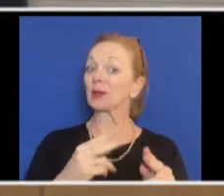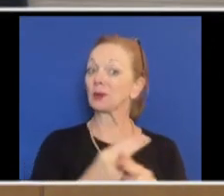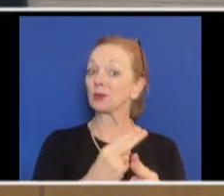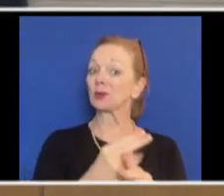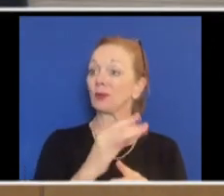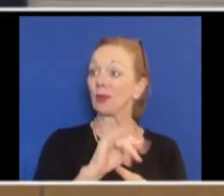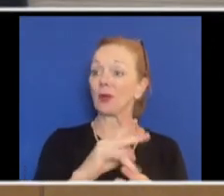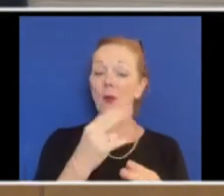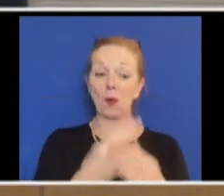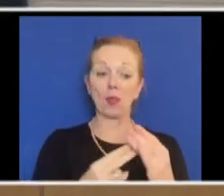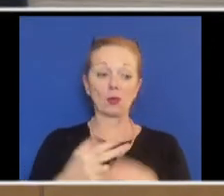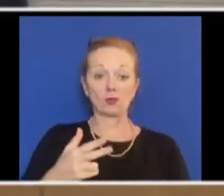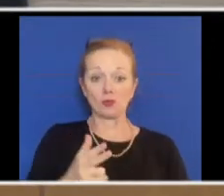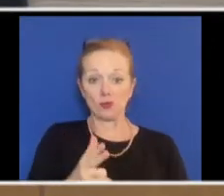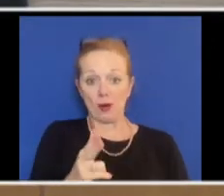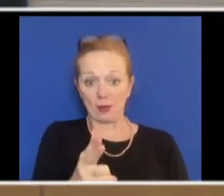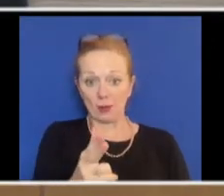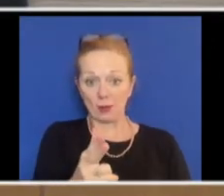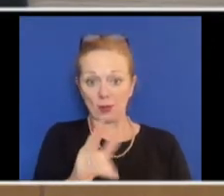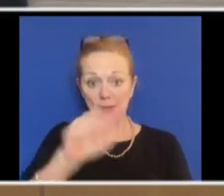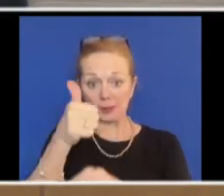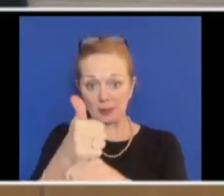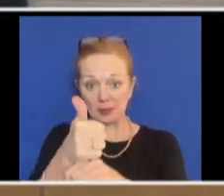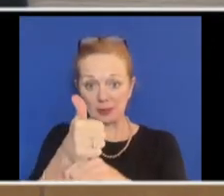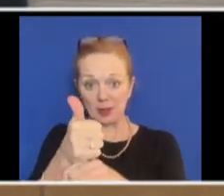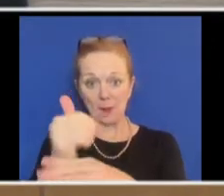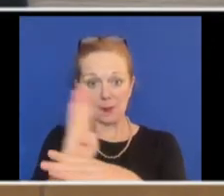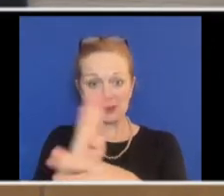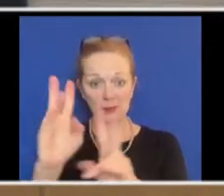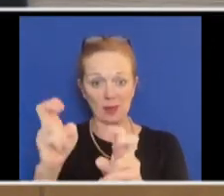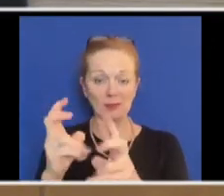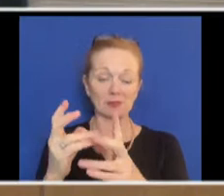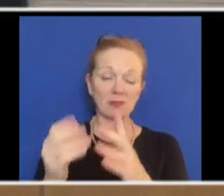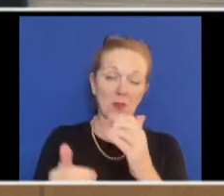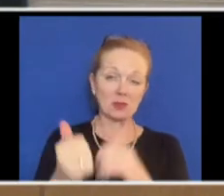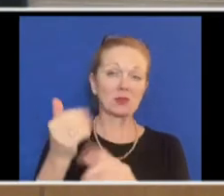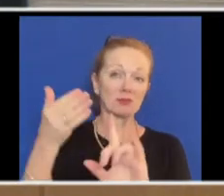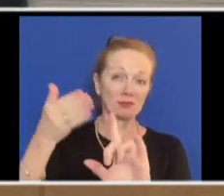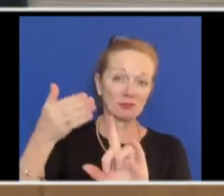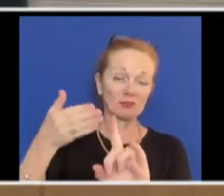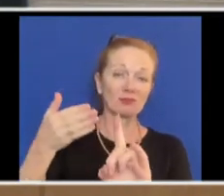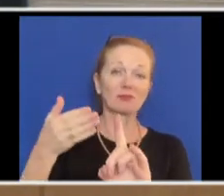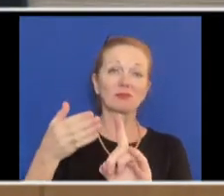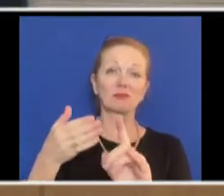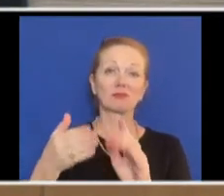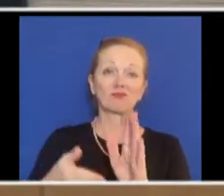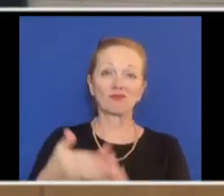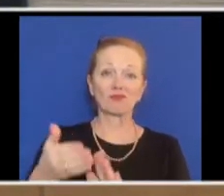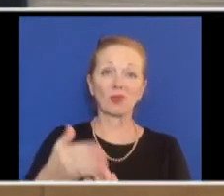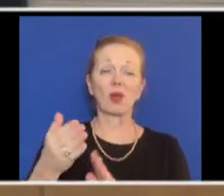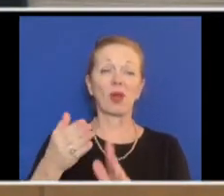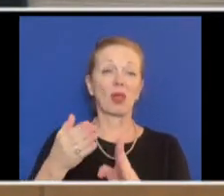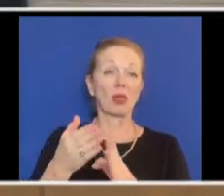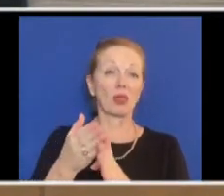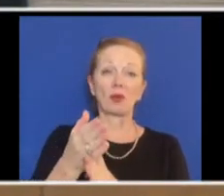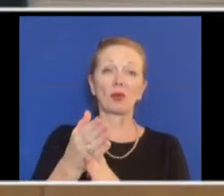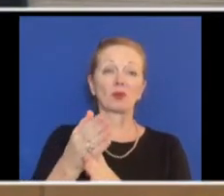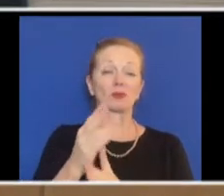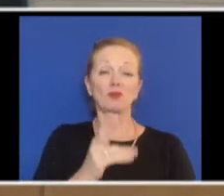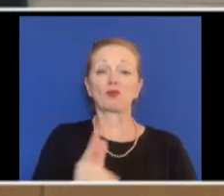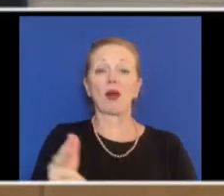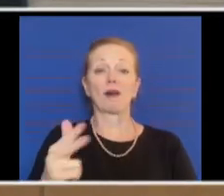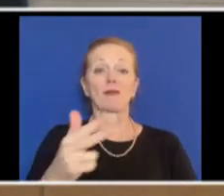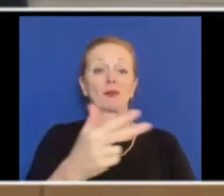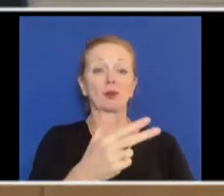the drive-through establishment which is a business that primarily does uh its operations solely through drive through service